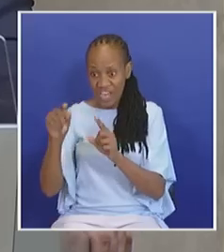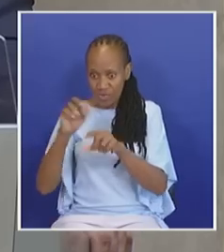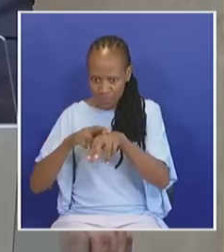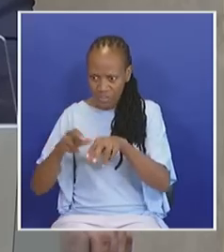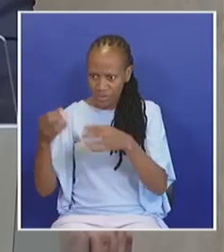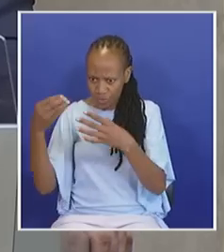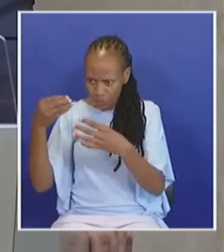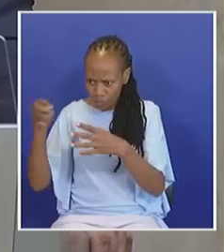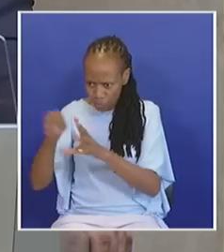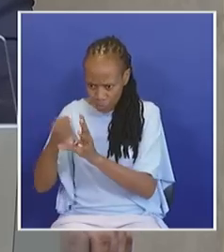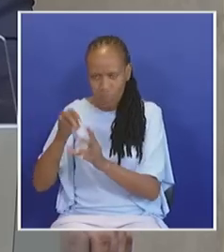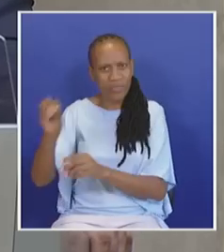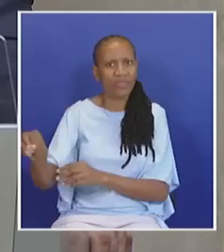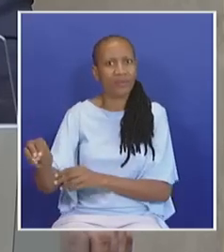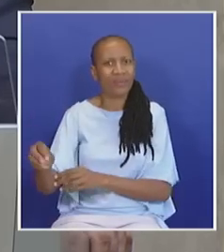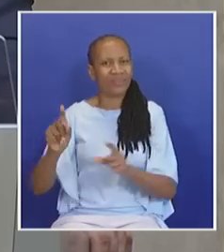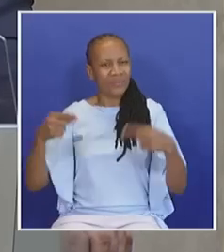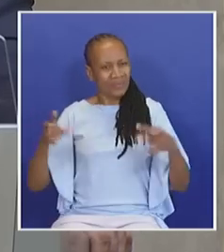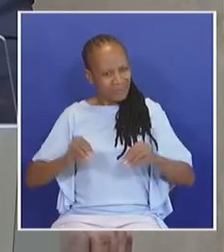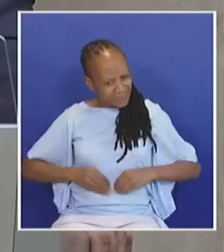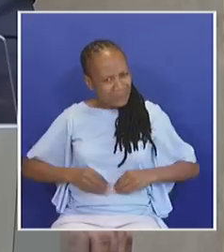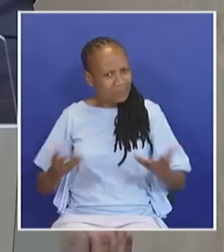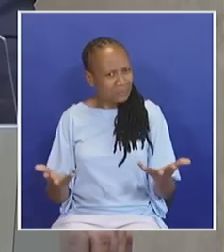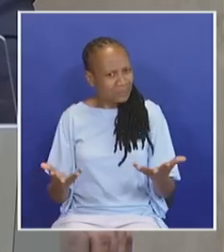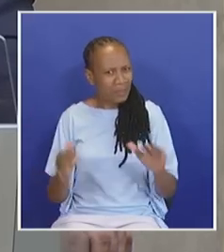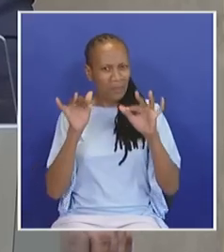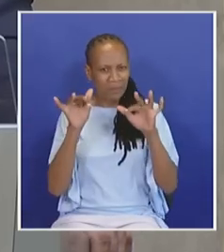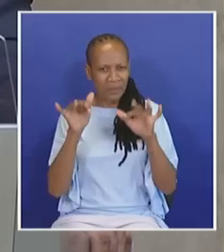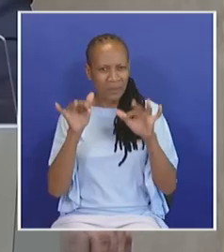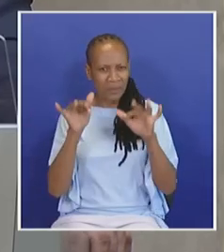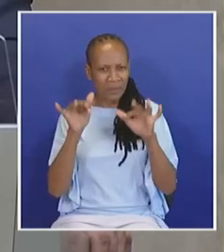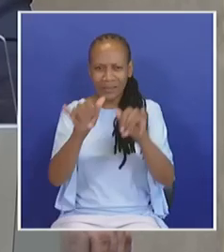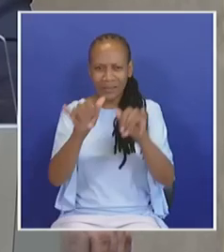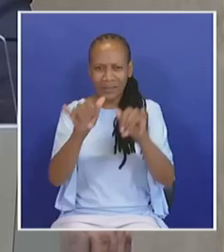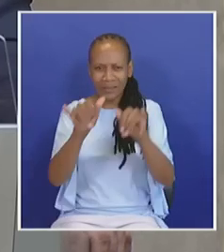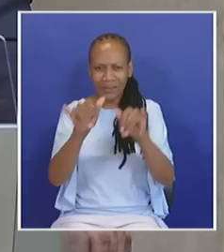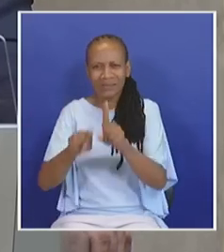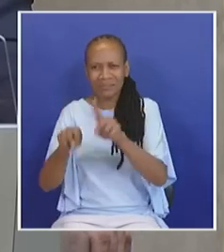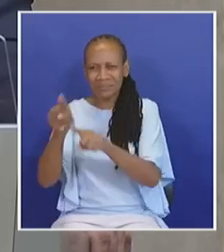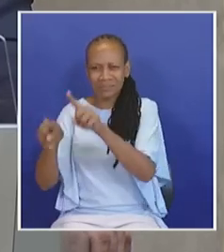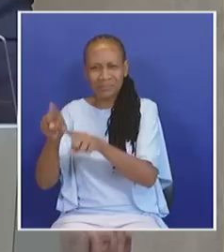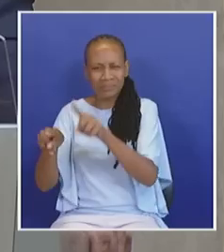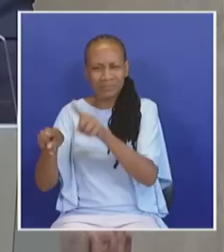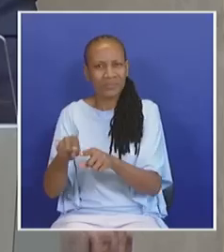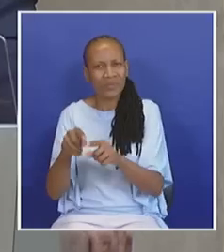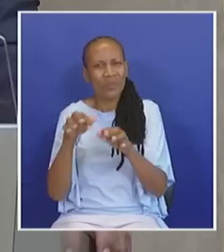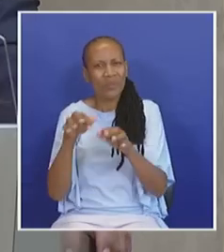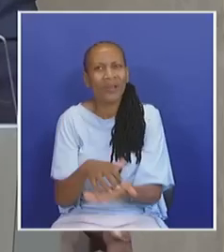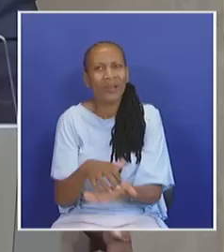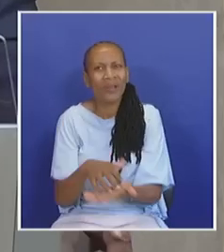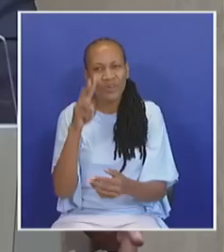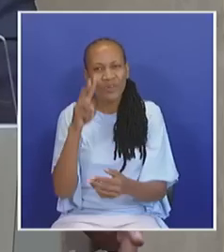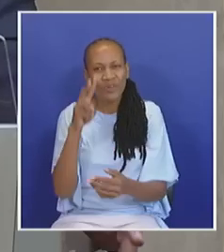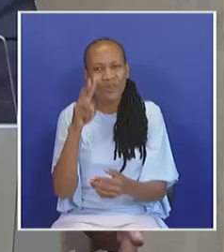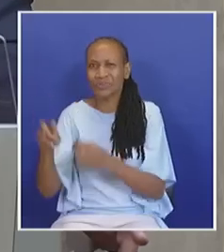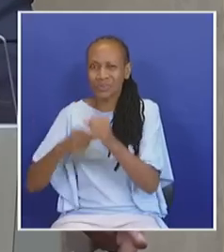be living undignified lives, half-citizens and non-entities 22 years after apartheid. We need